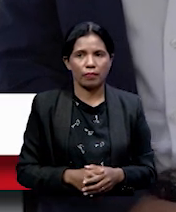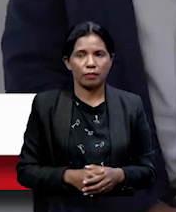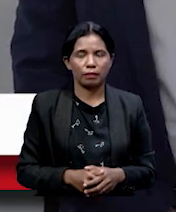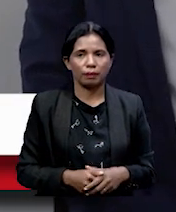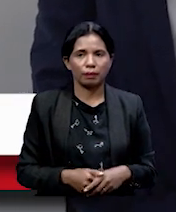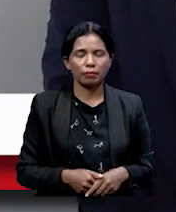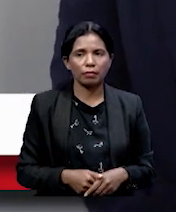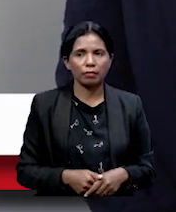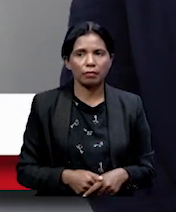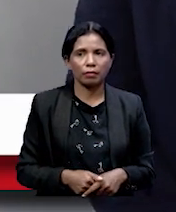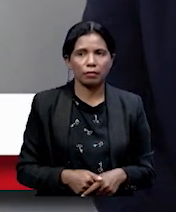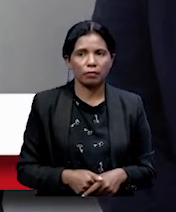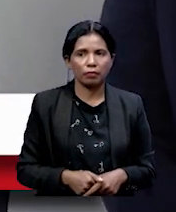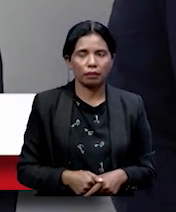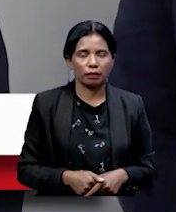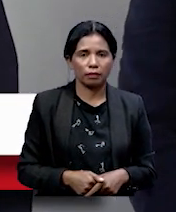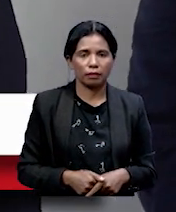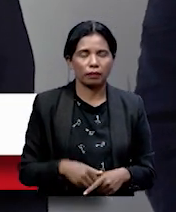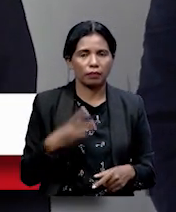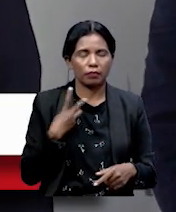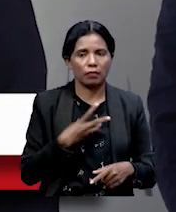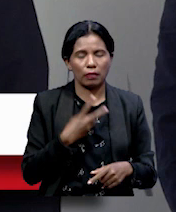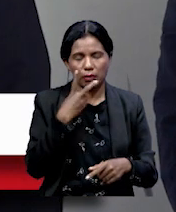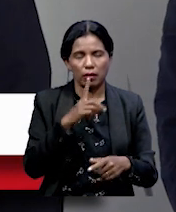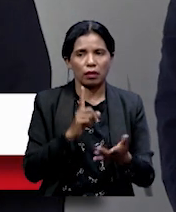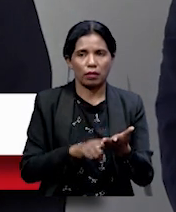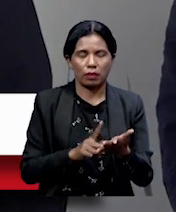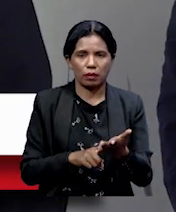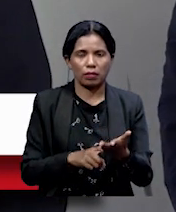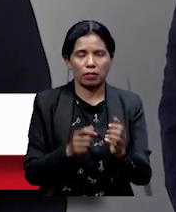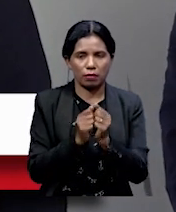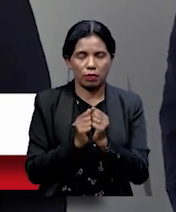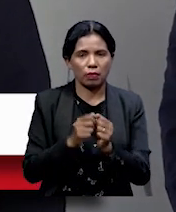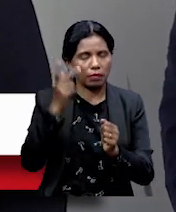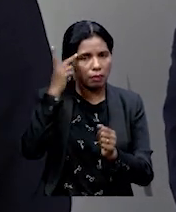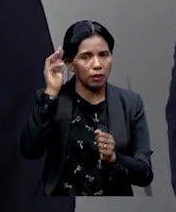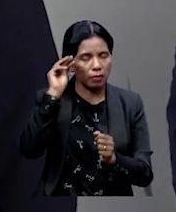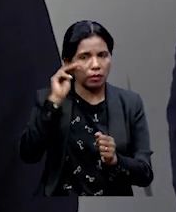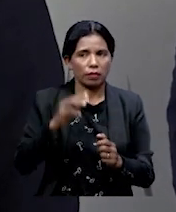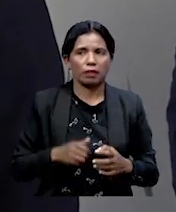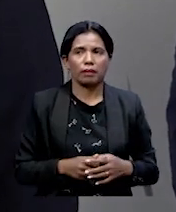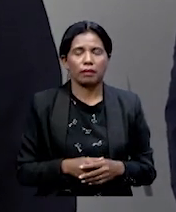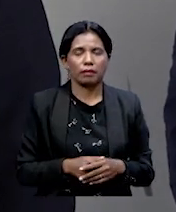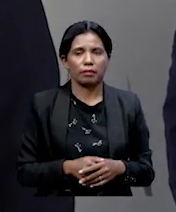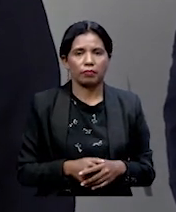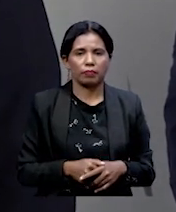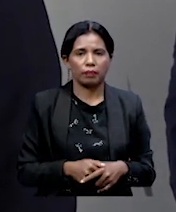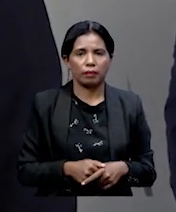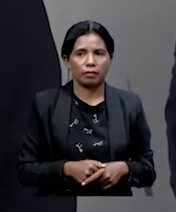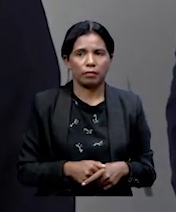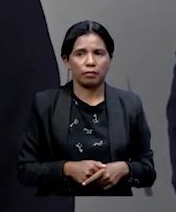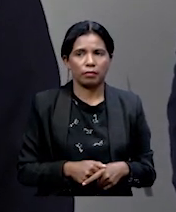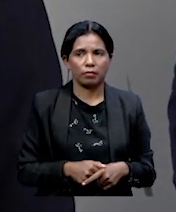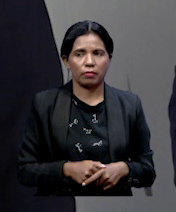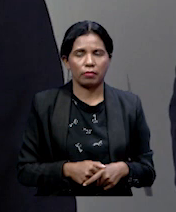I would like to have a discussion with Excellency Prime Minister to say that we are very happy with